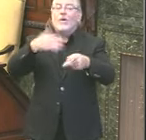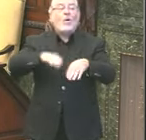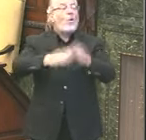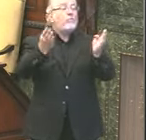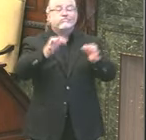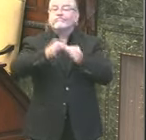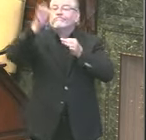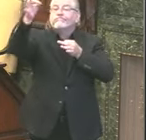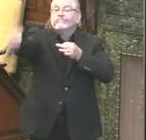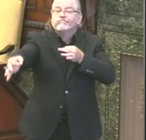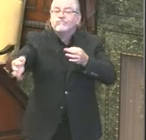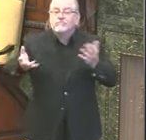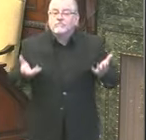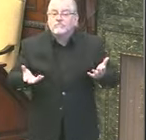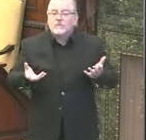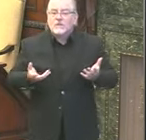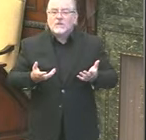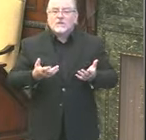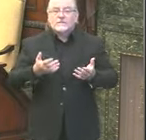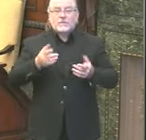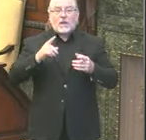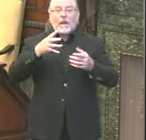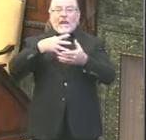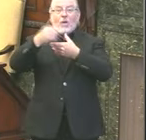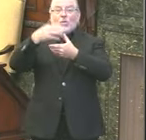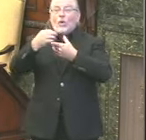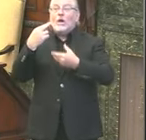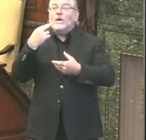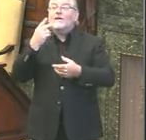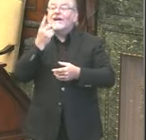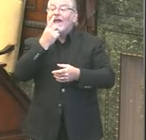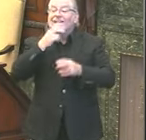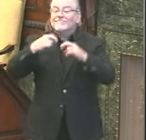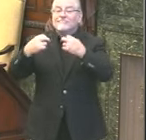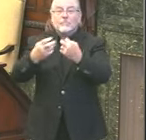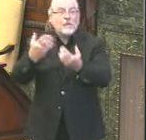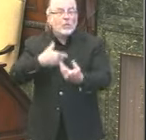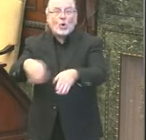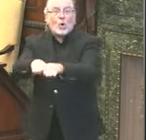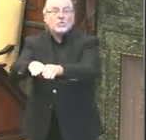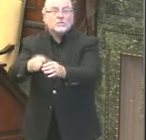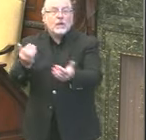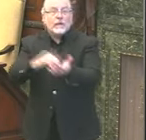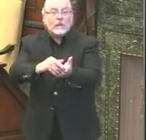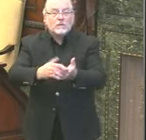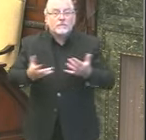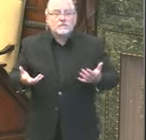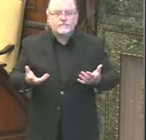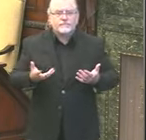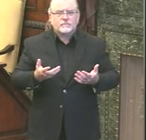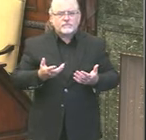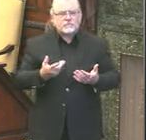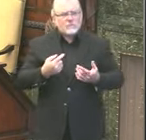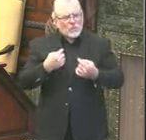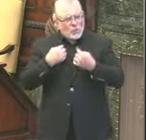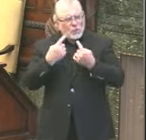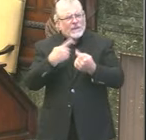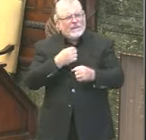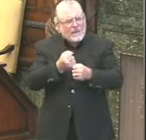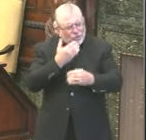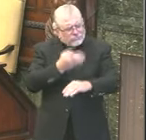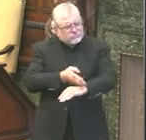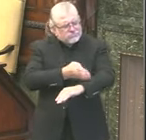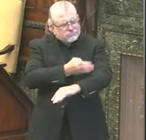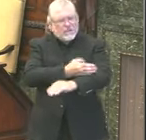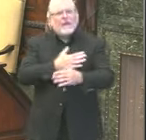lose everything we've gained at this point. So we're asking everyone, regardless of what activity you're involved in, to just follow the safety